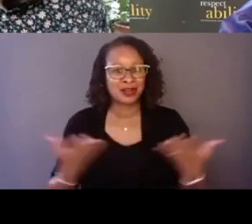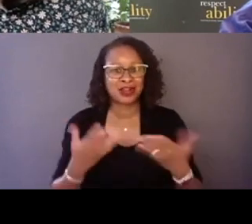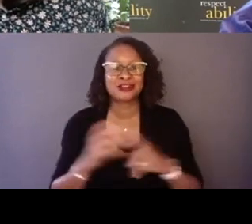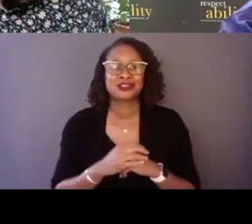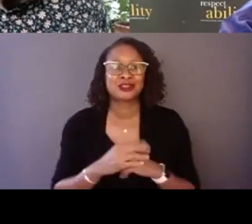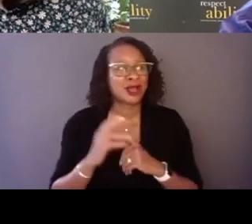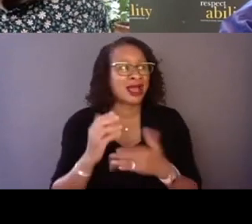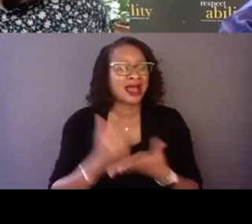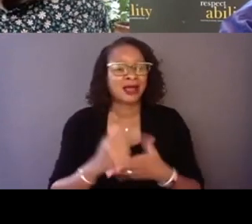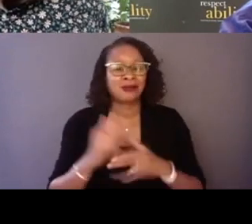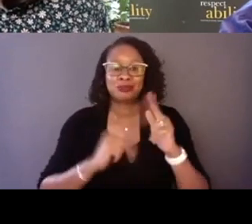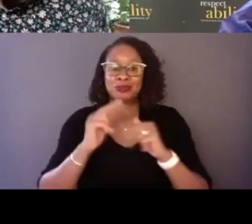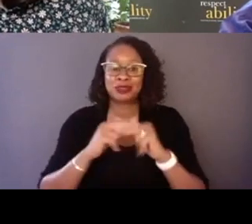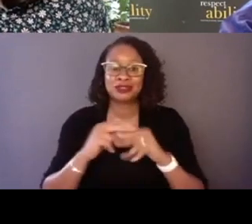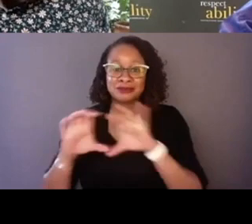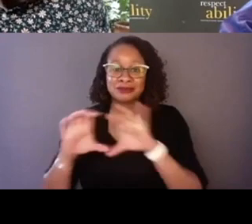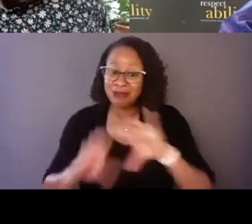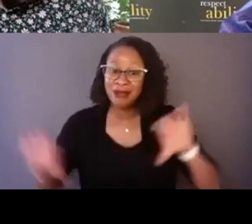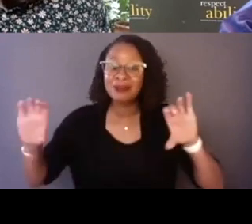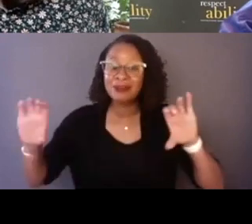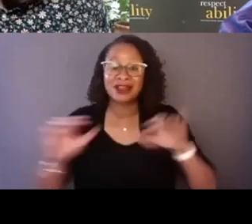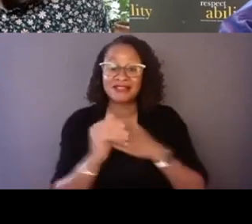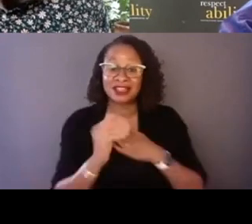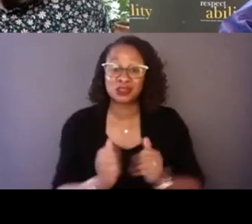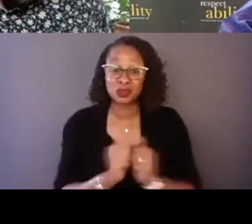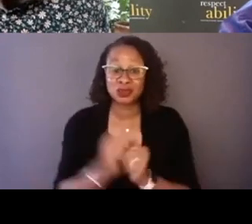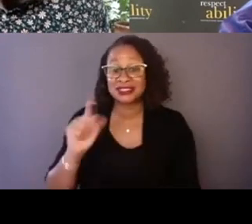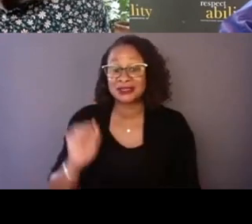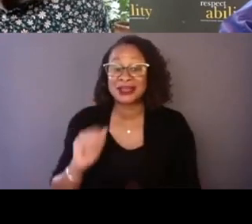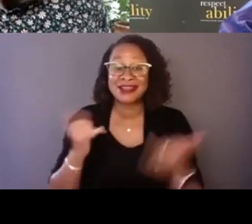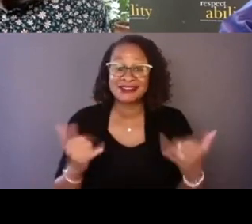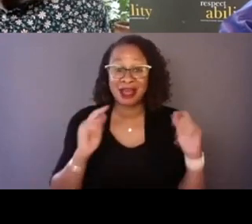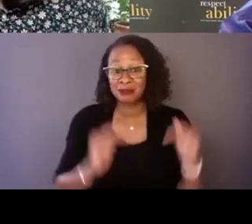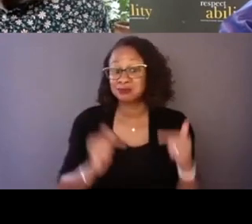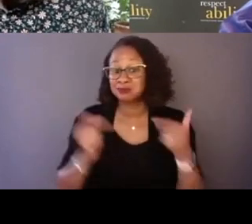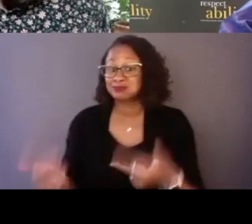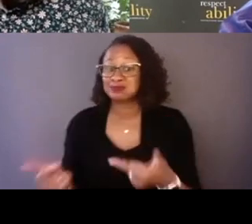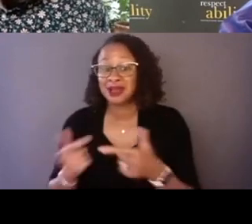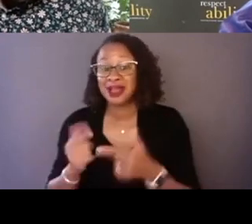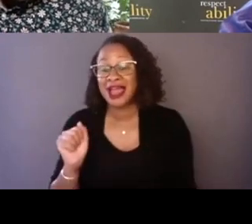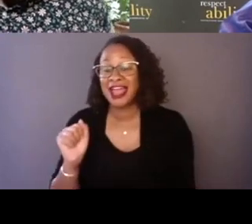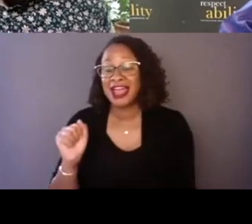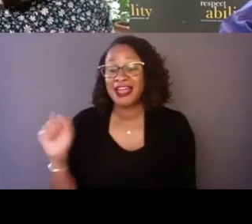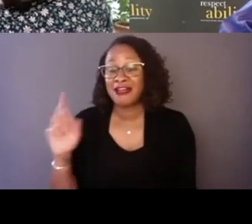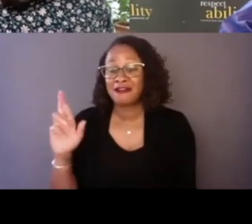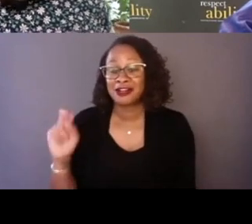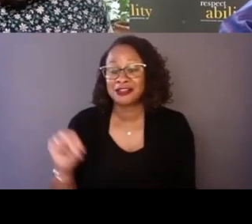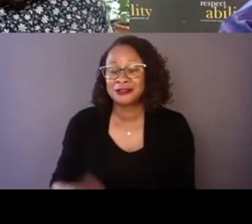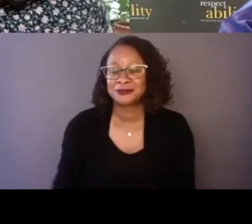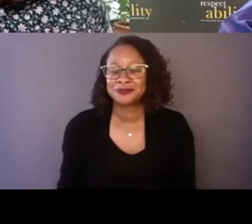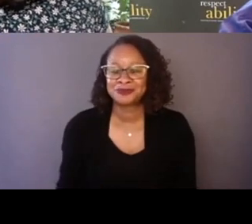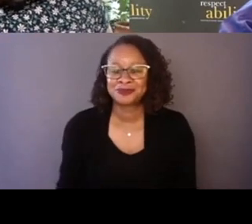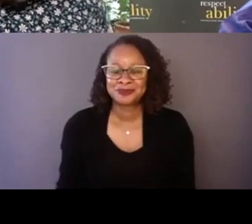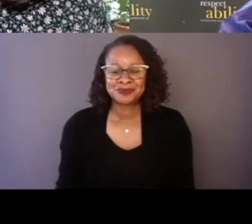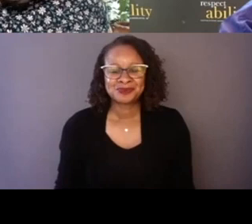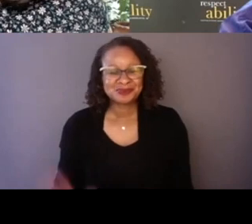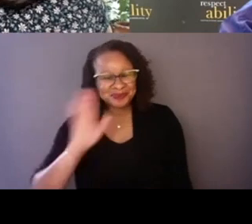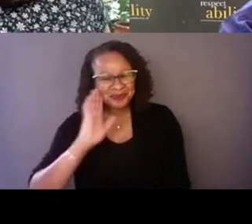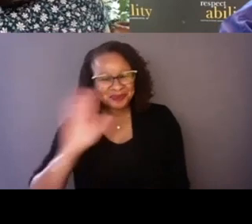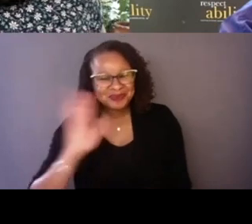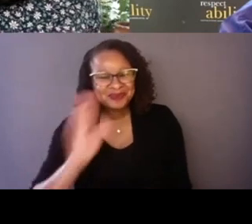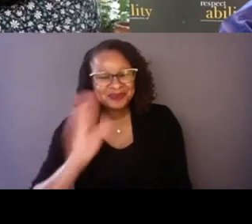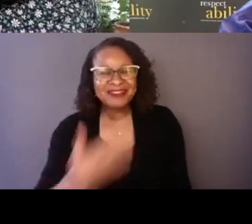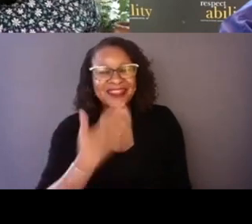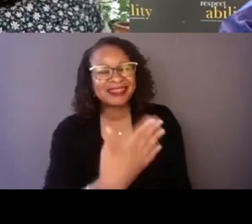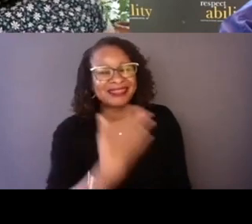with disabilities. So I think with that, I'll pass it over to Aaron. Thank you, Susan. And it's